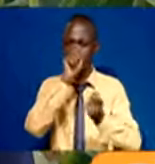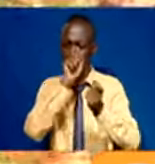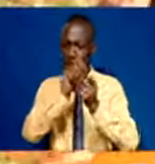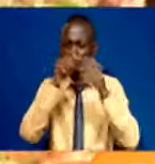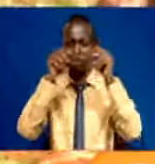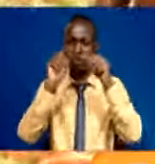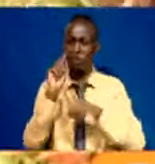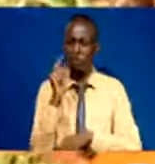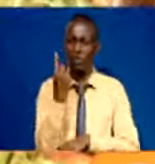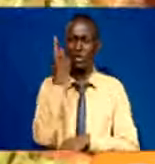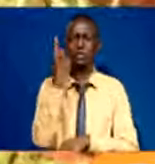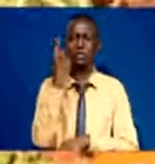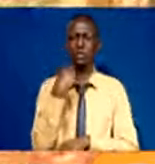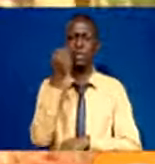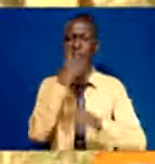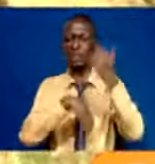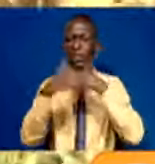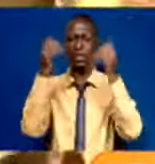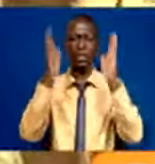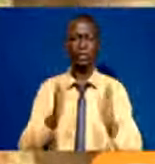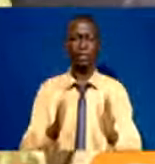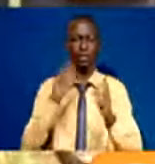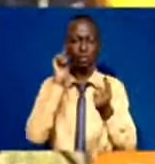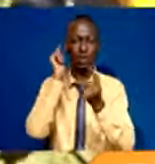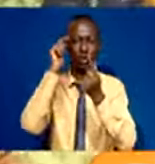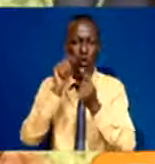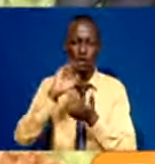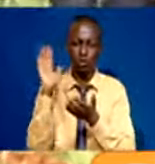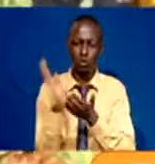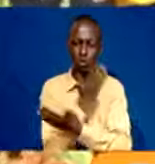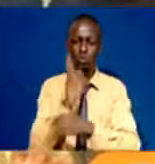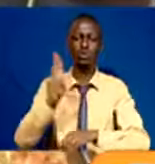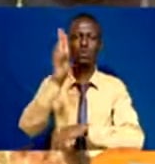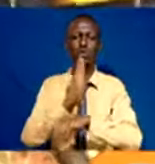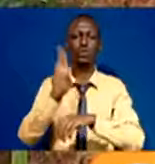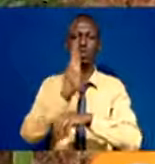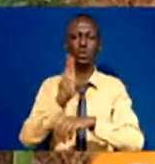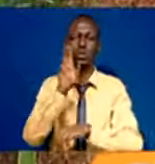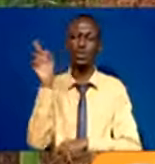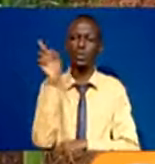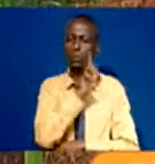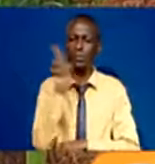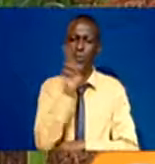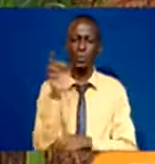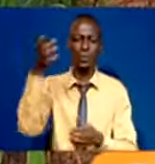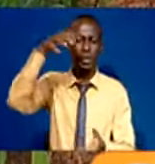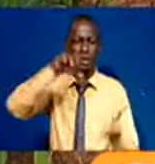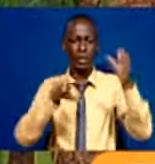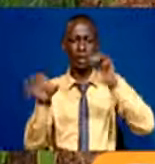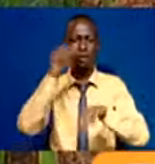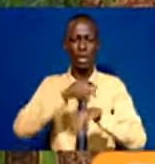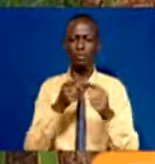soils. Experts say the main goal is to eventually eliminate the use of harmful chemical pesticides when dealing with the